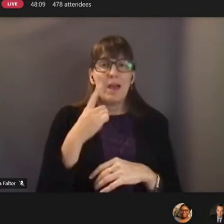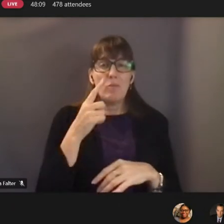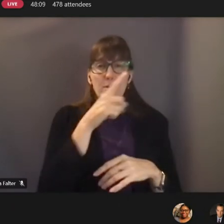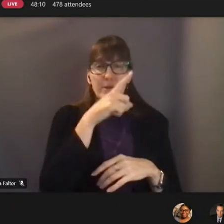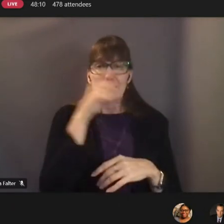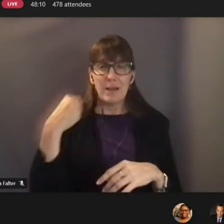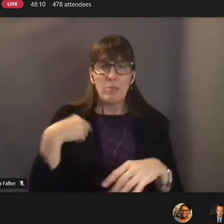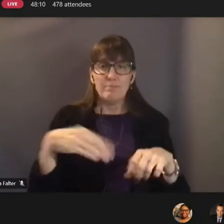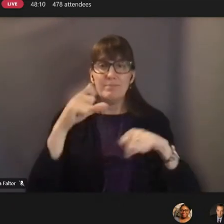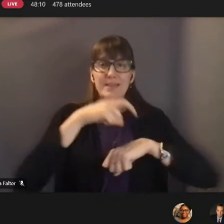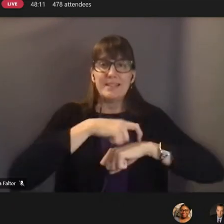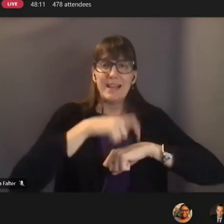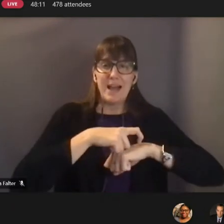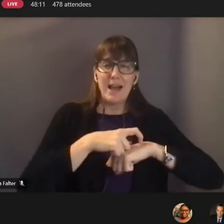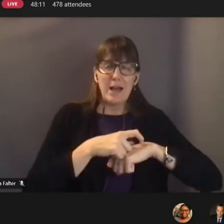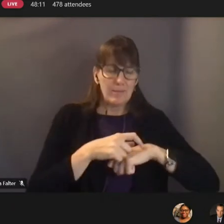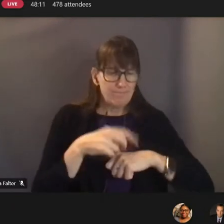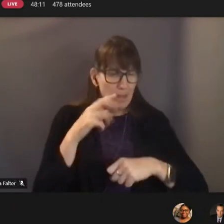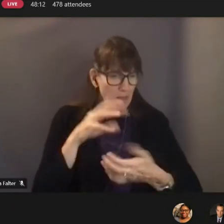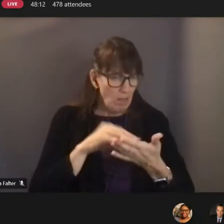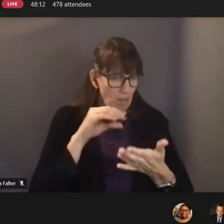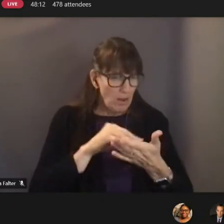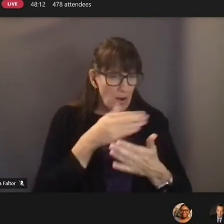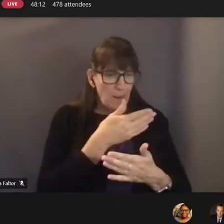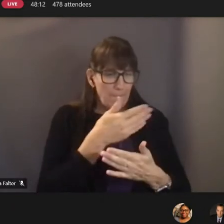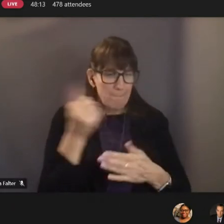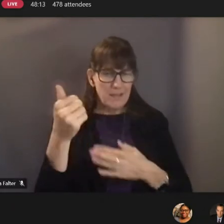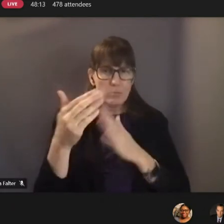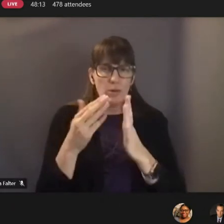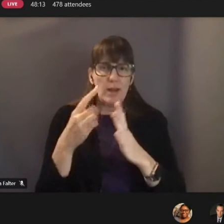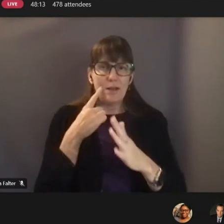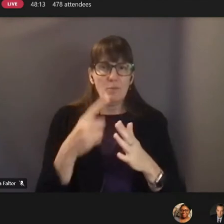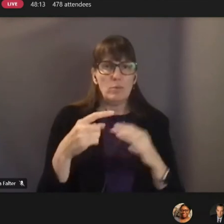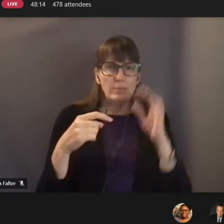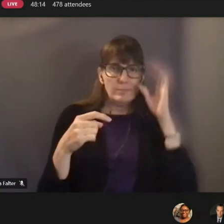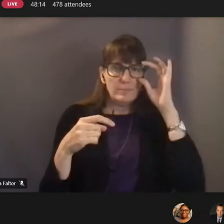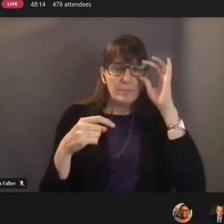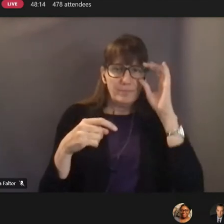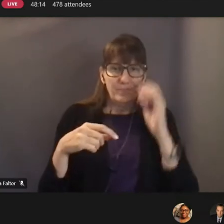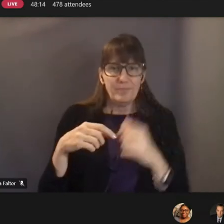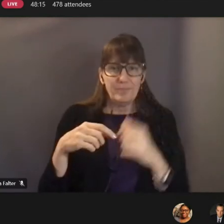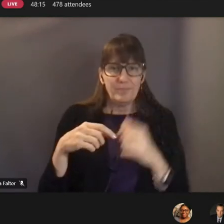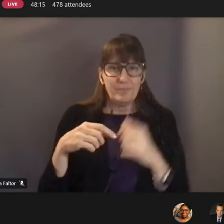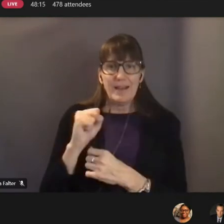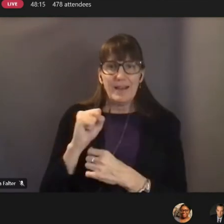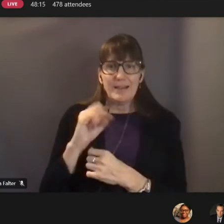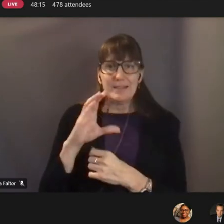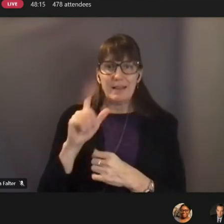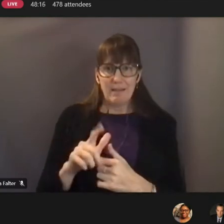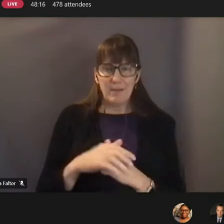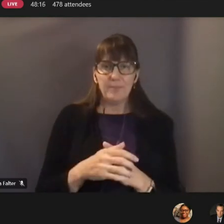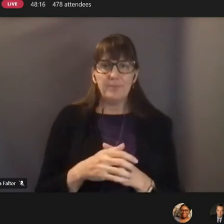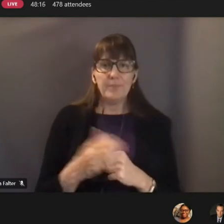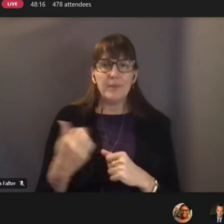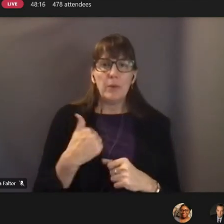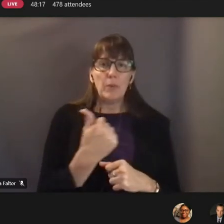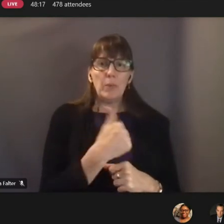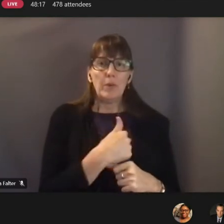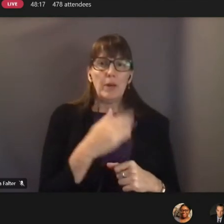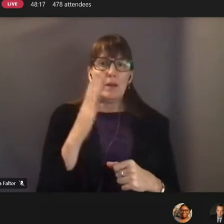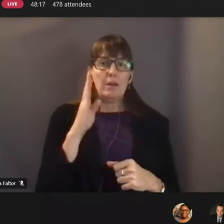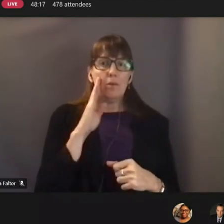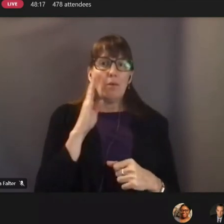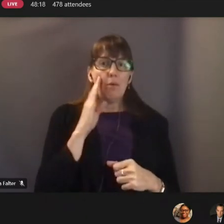SEL. We also know that partnering with community agencies will be crucial, such as referring and providing access to